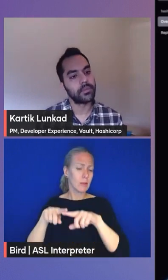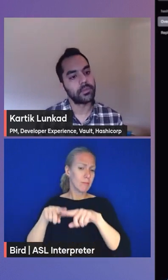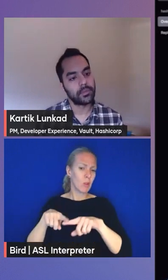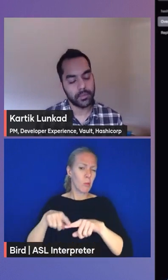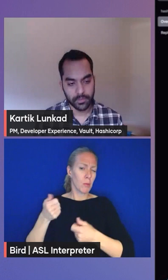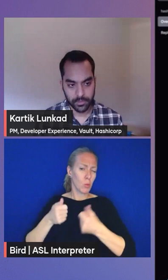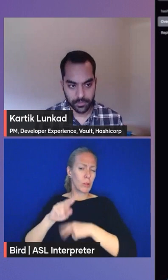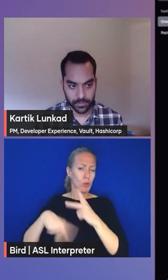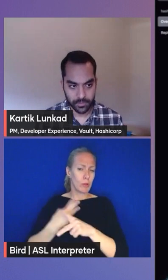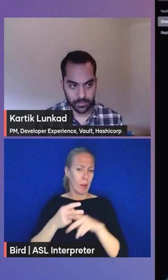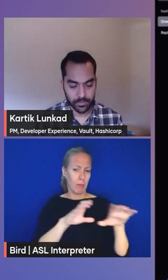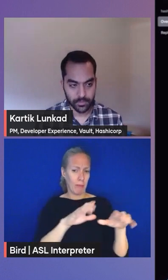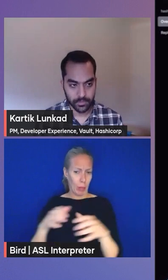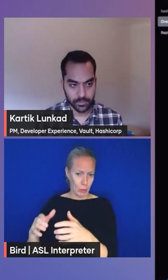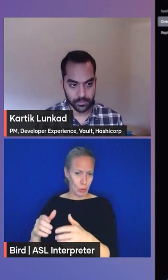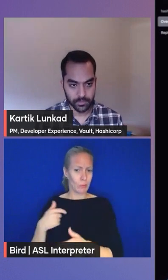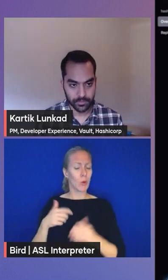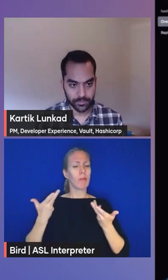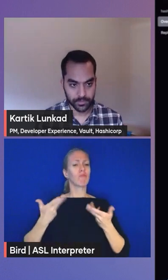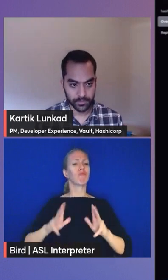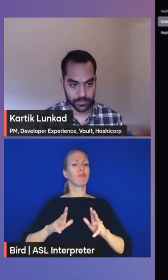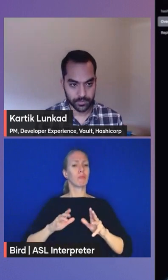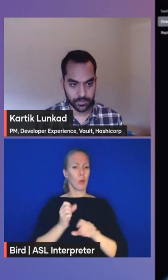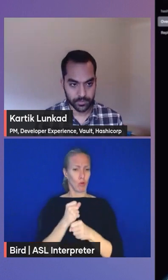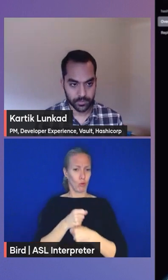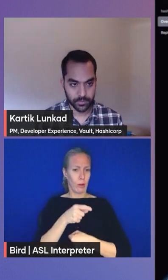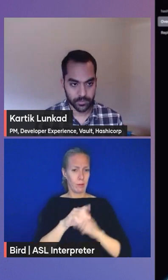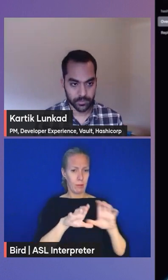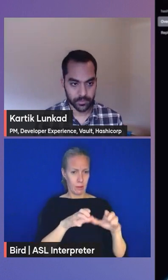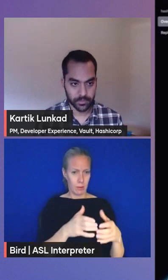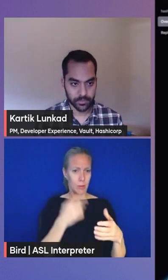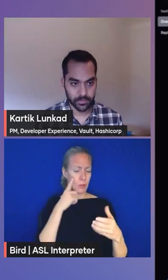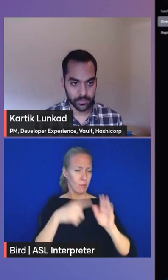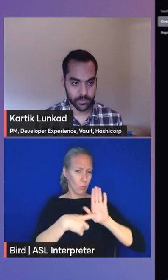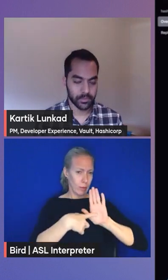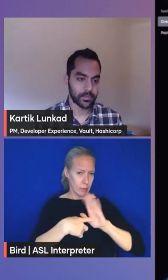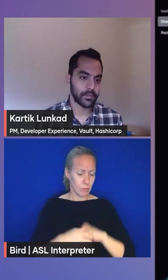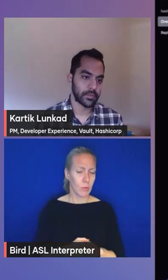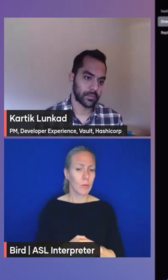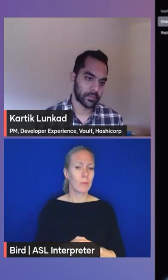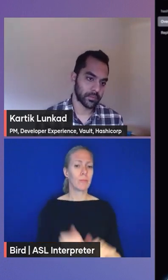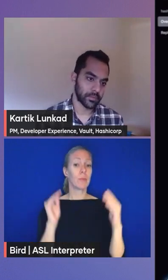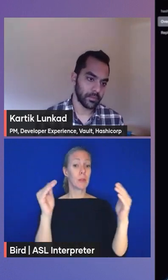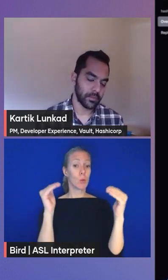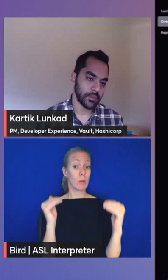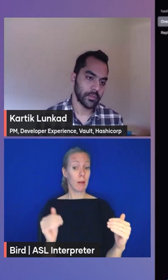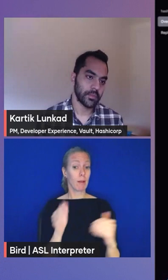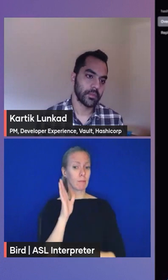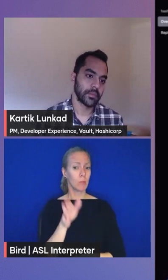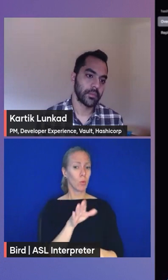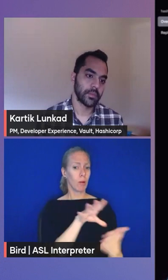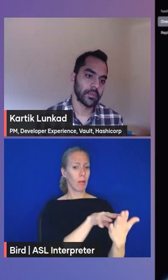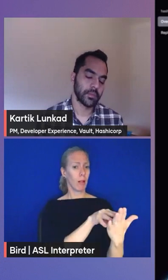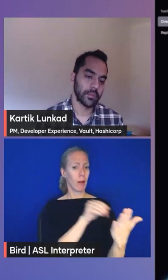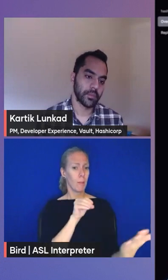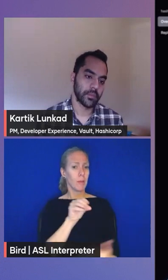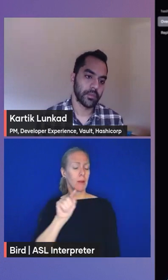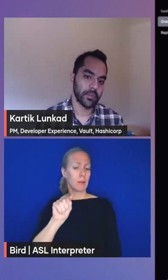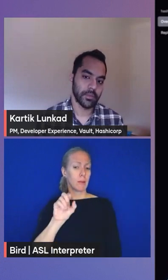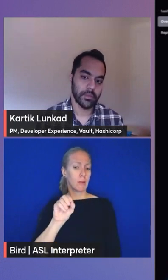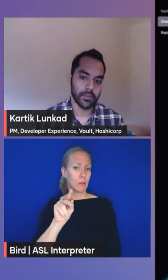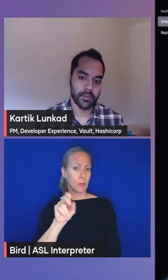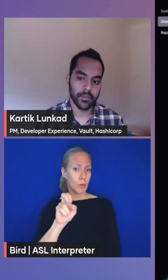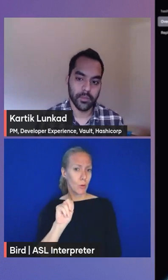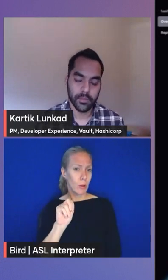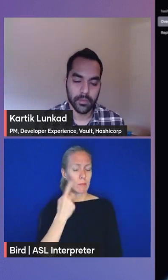I've already created the cluster. The next step is to copy a token. This is for